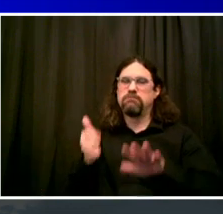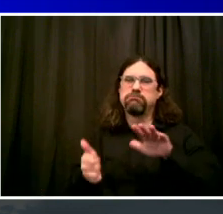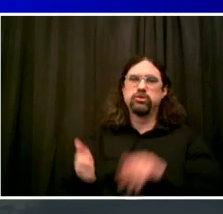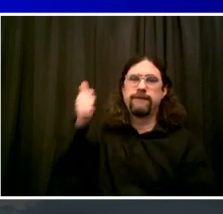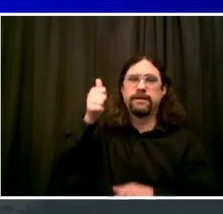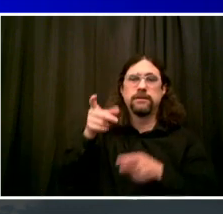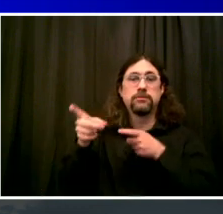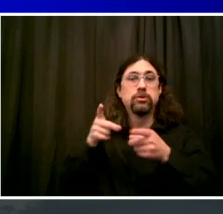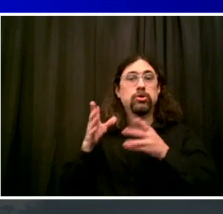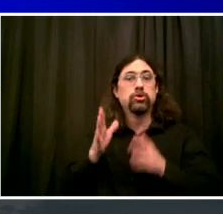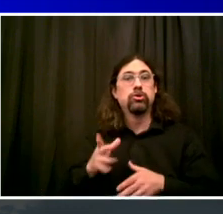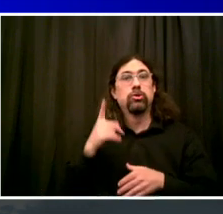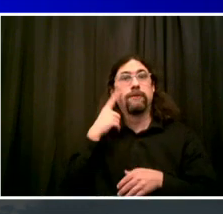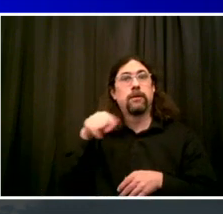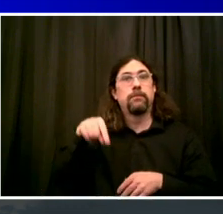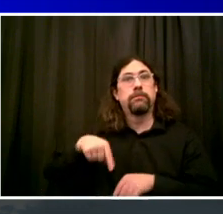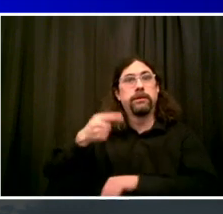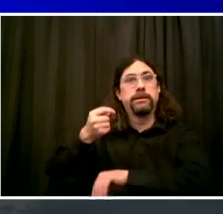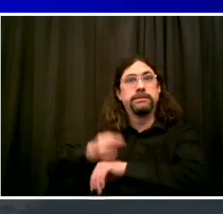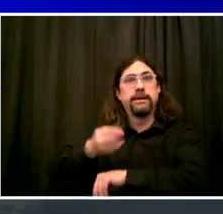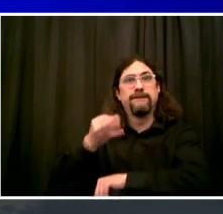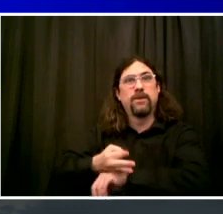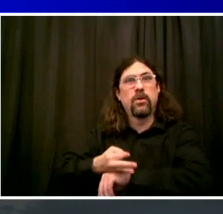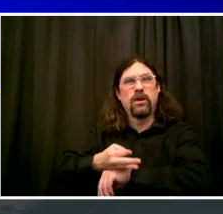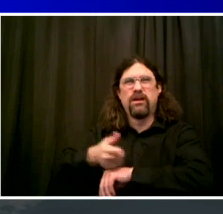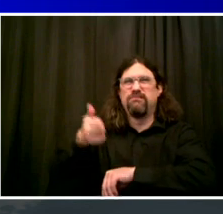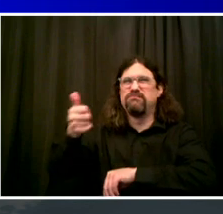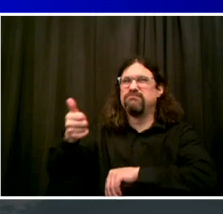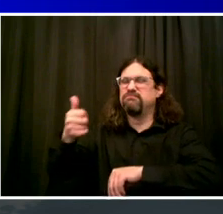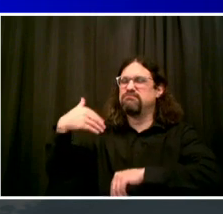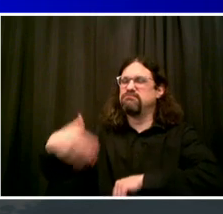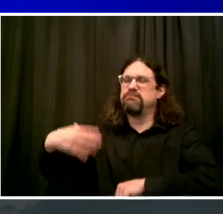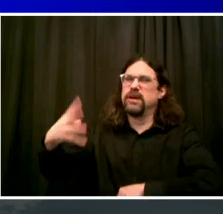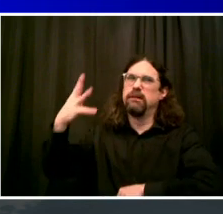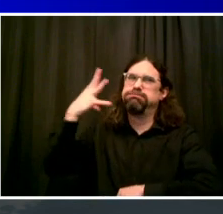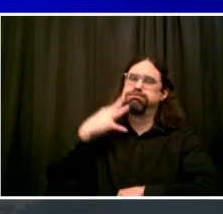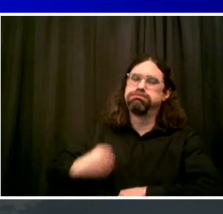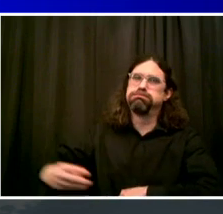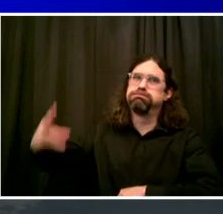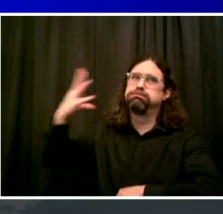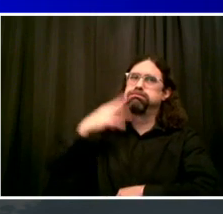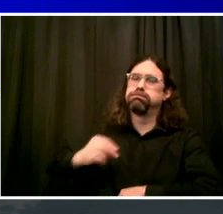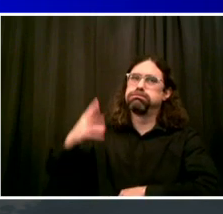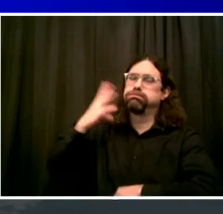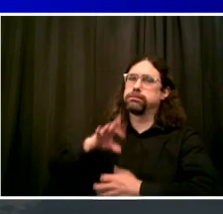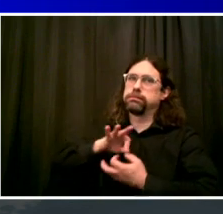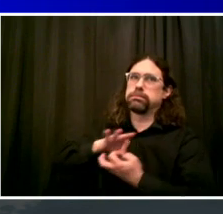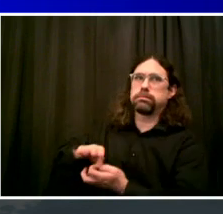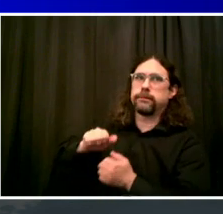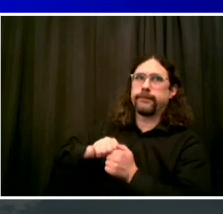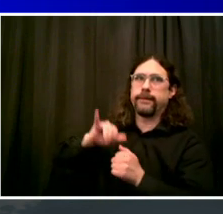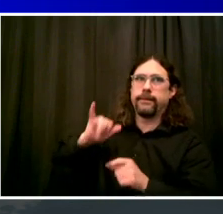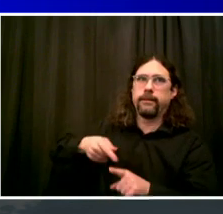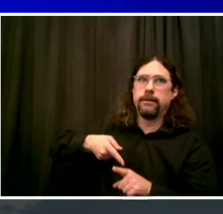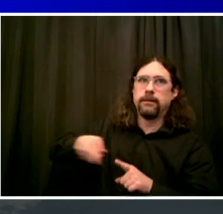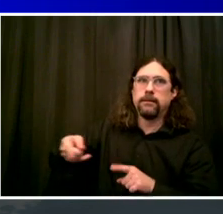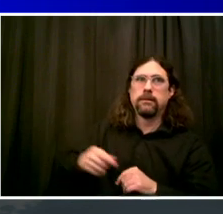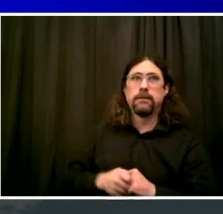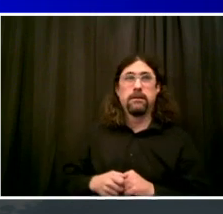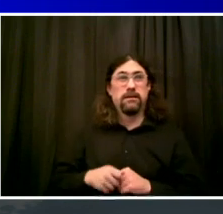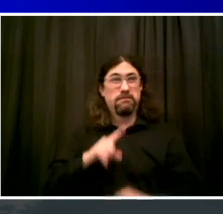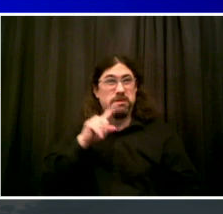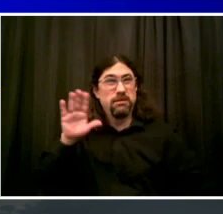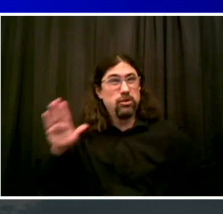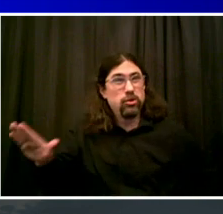but also take on this important responsibility. Her whole life has been spent helping vulnerable New Yorkers